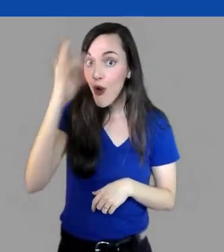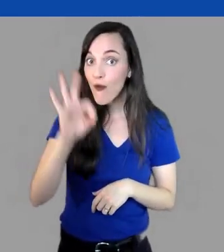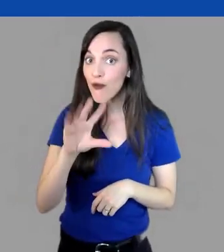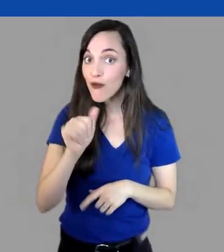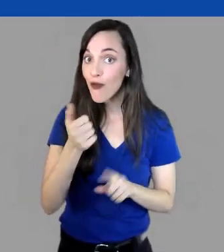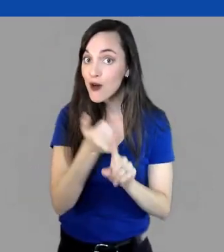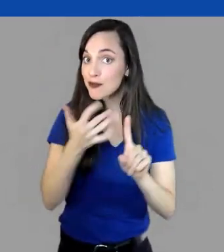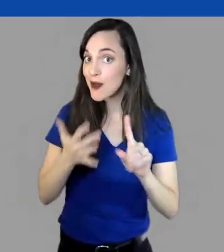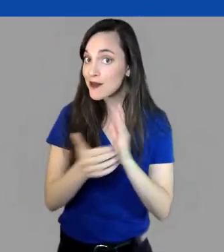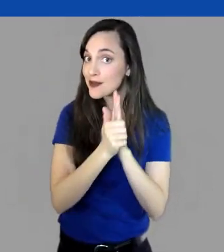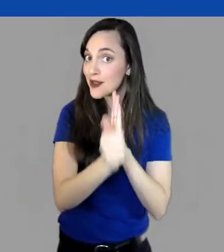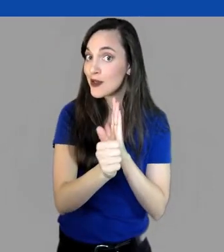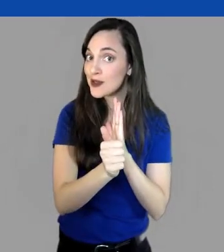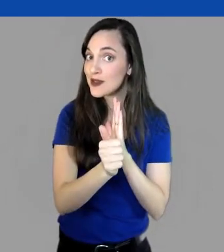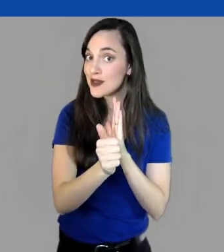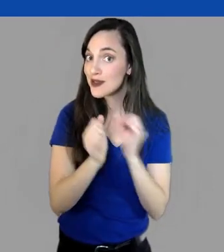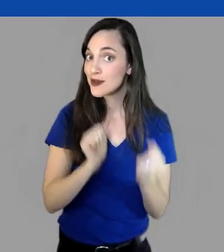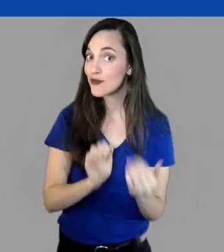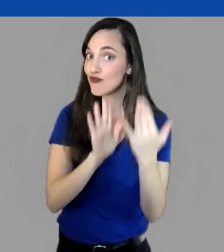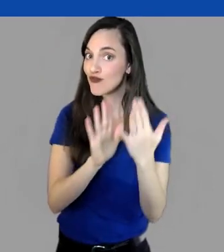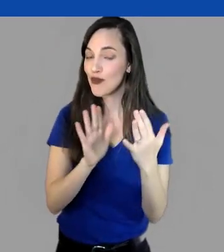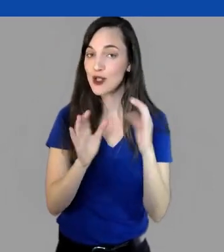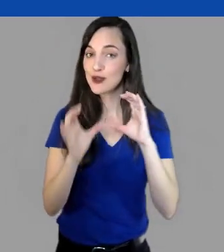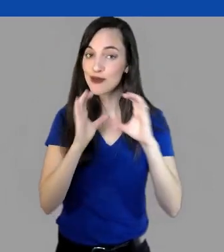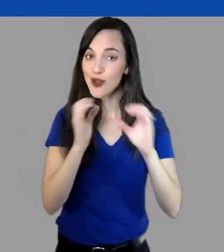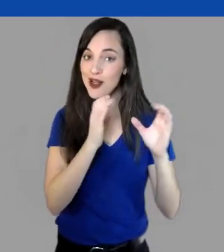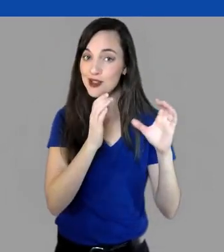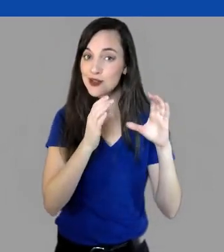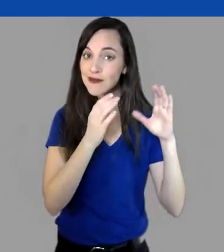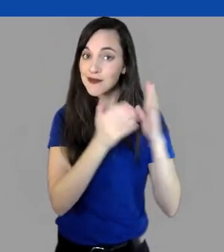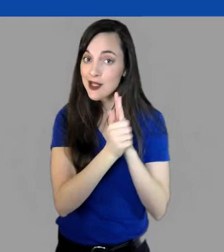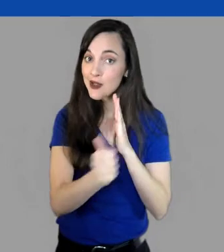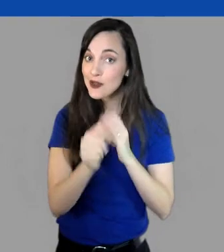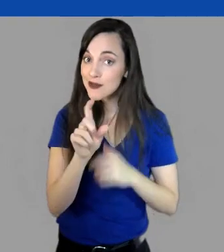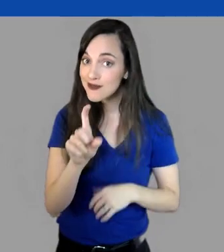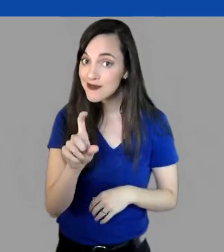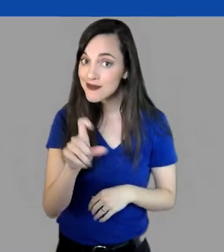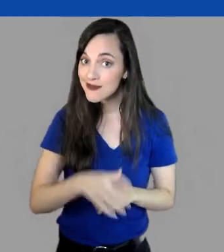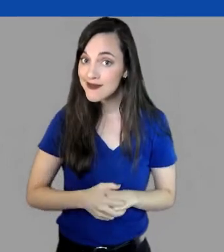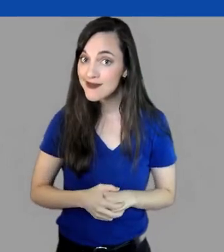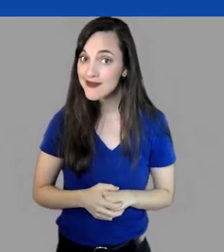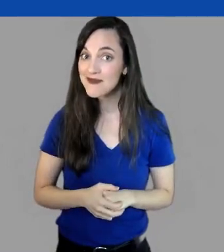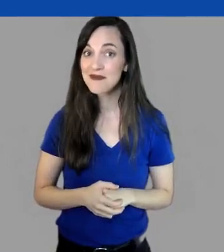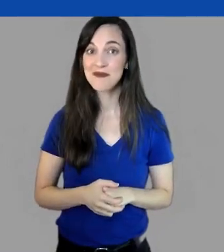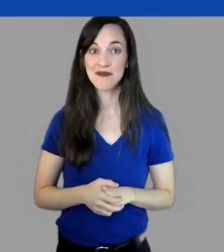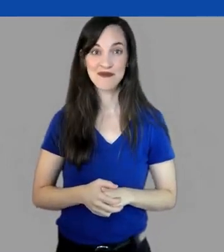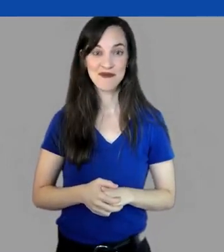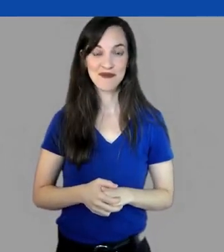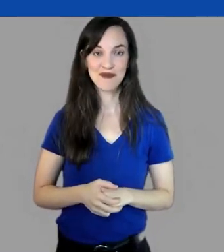Did you know that the Florida Expanded Skills Addresses communication skills?